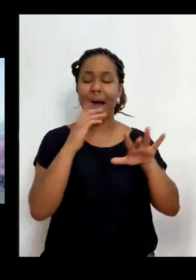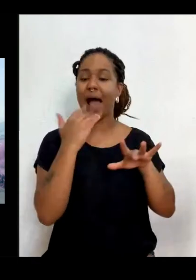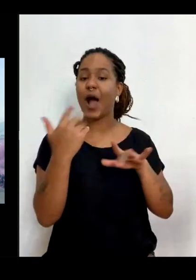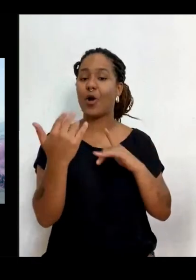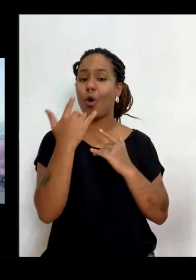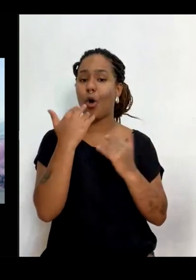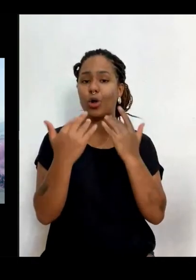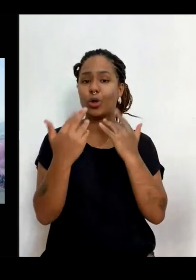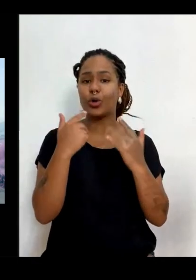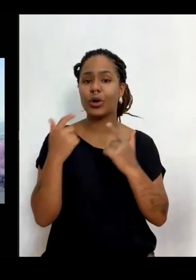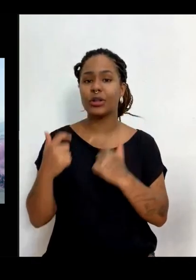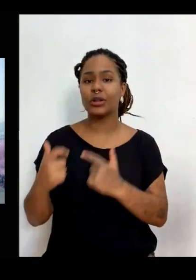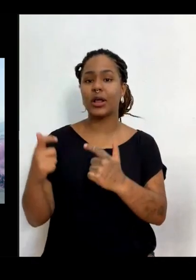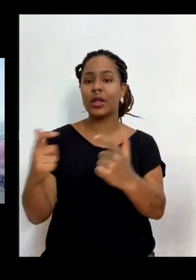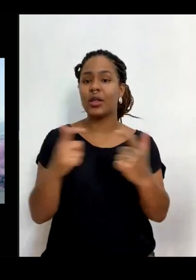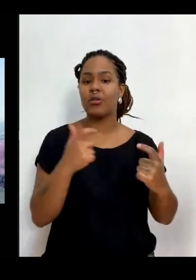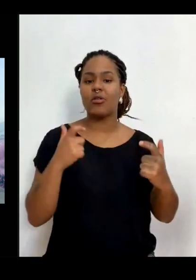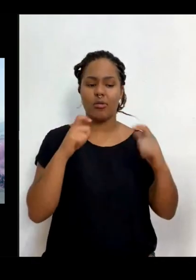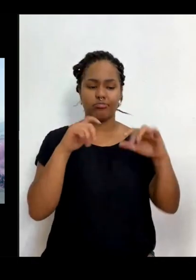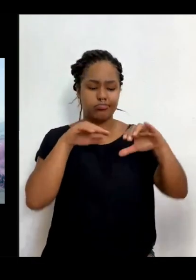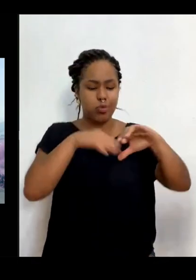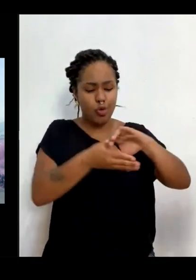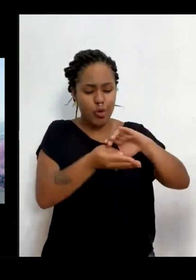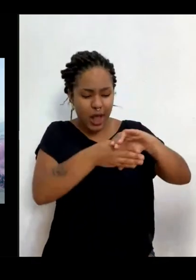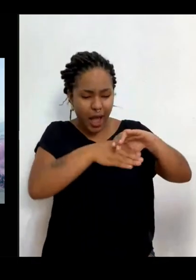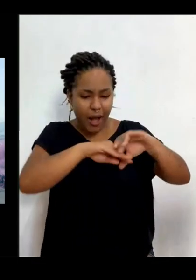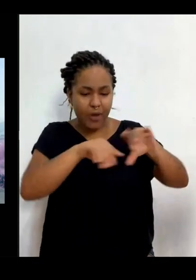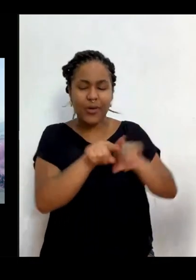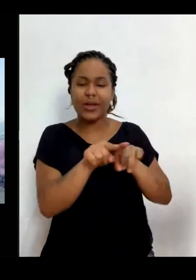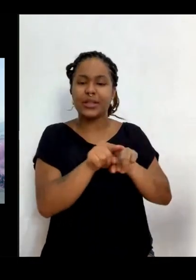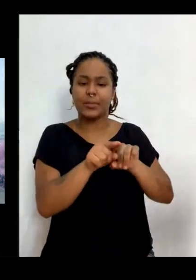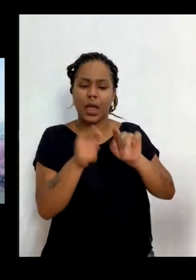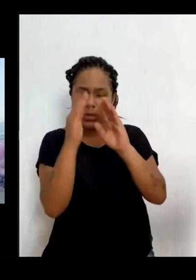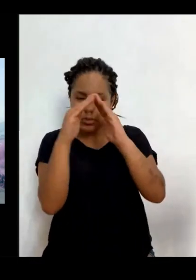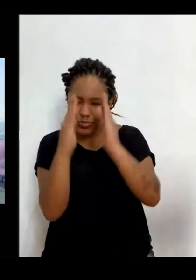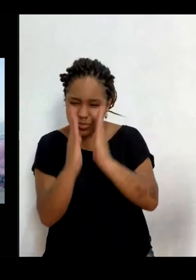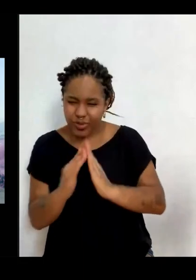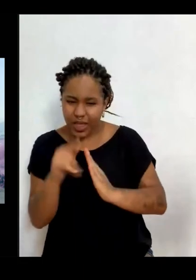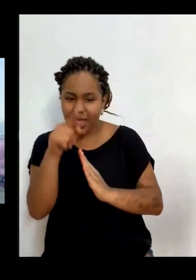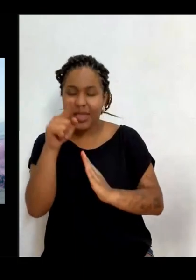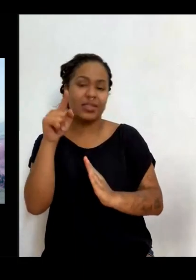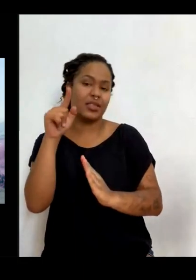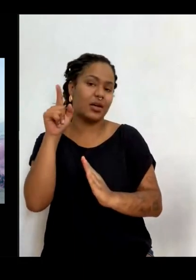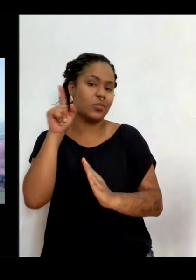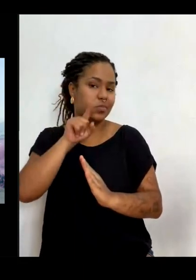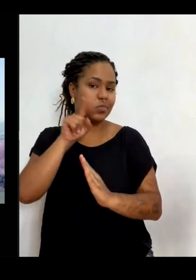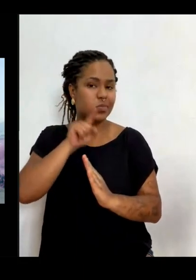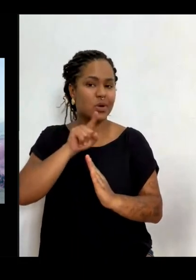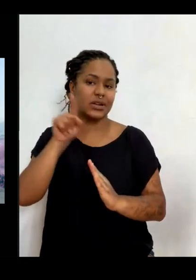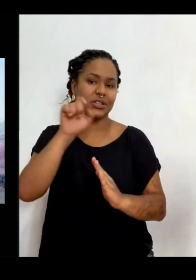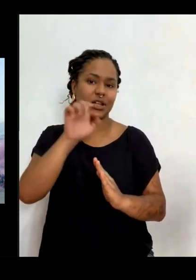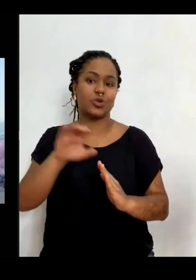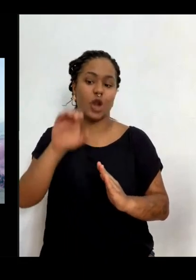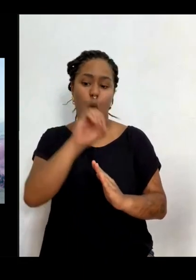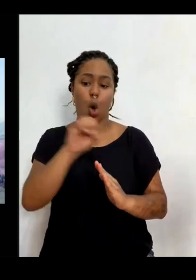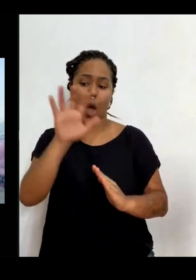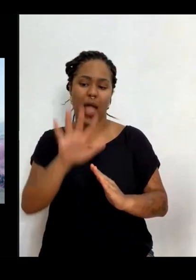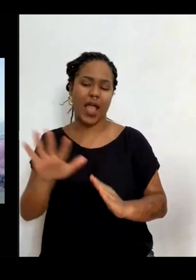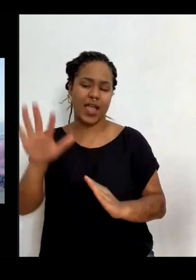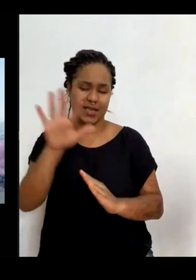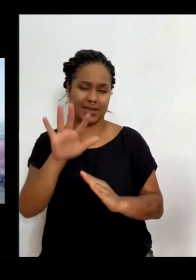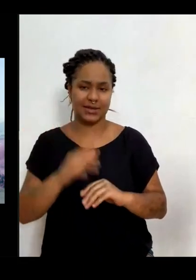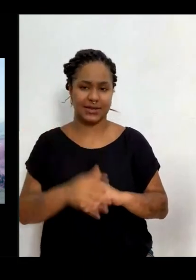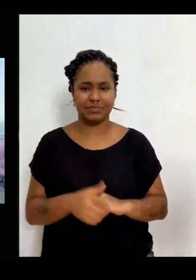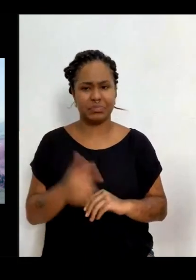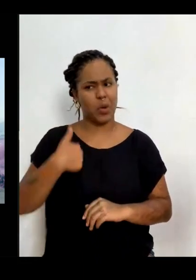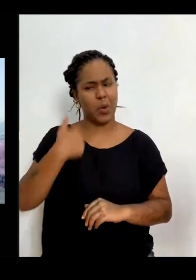part of the United States which now I find very amusing the piece on the right purple atmosphere was done